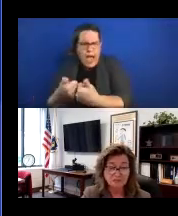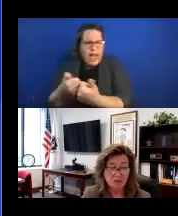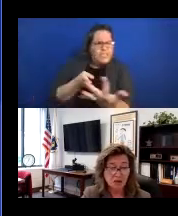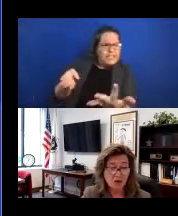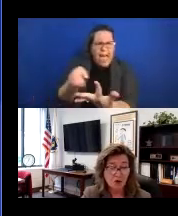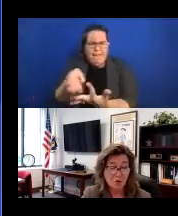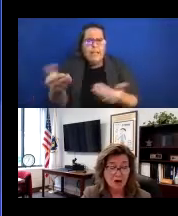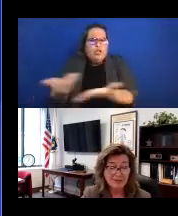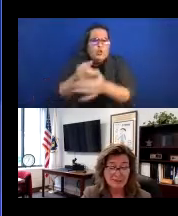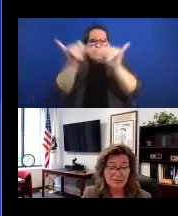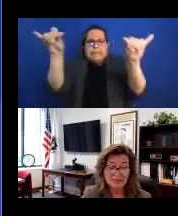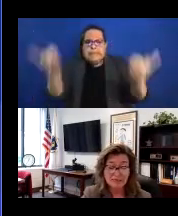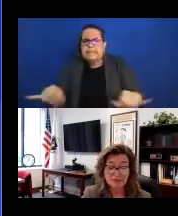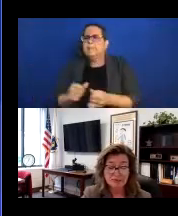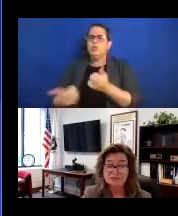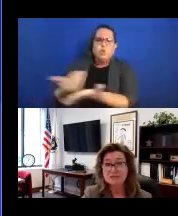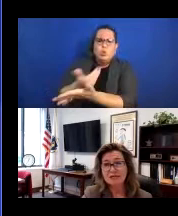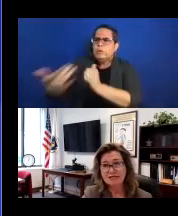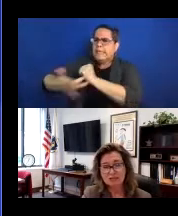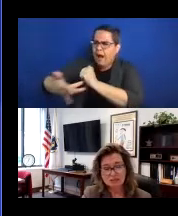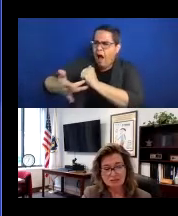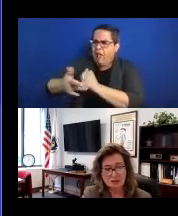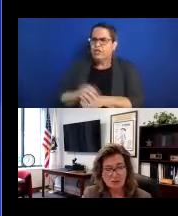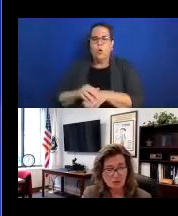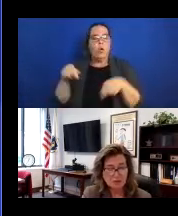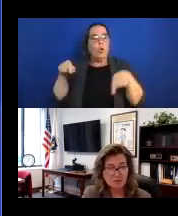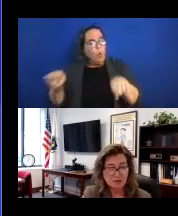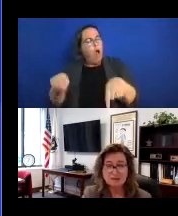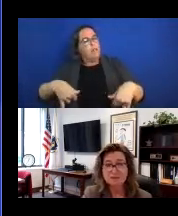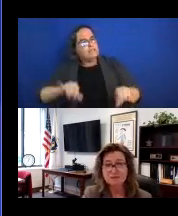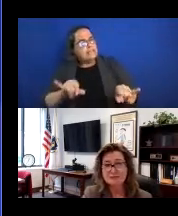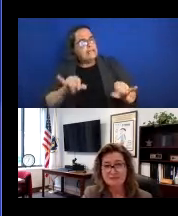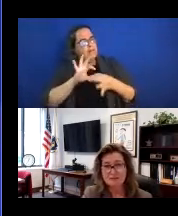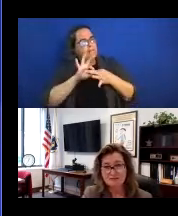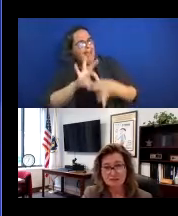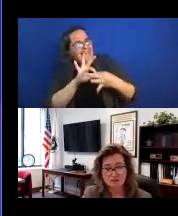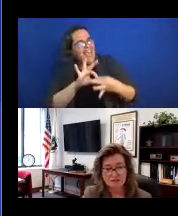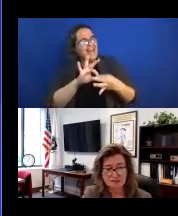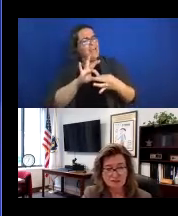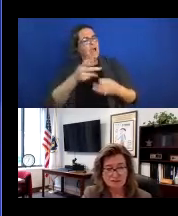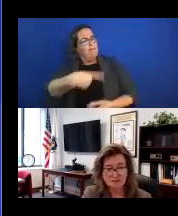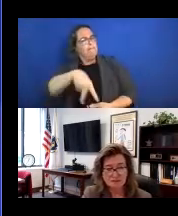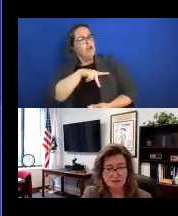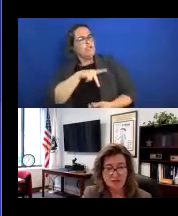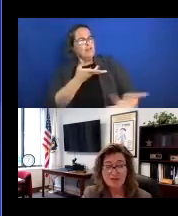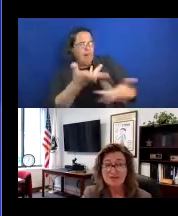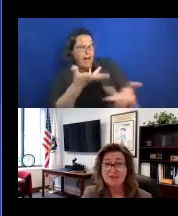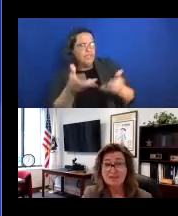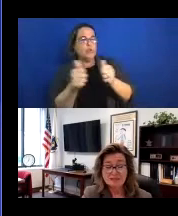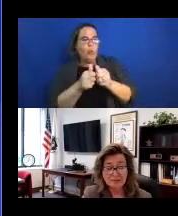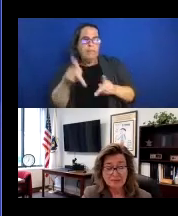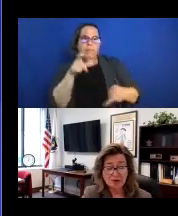technology while maintaining a personal connection with the person who's receiving the services.